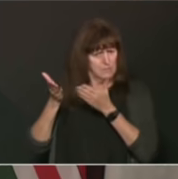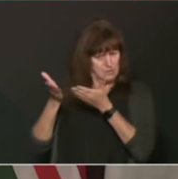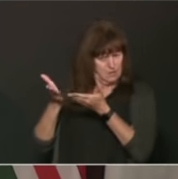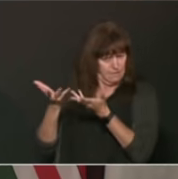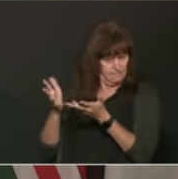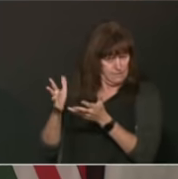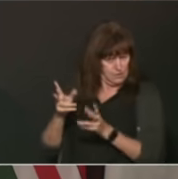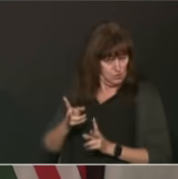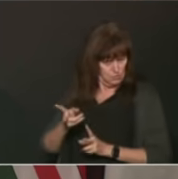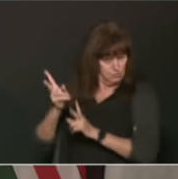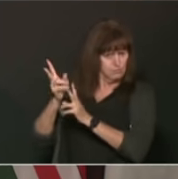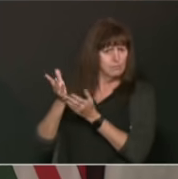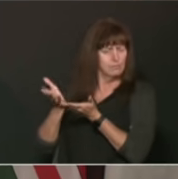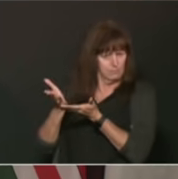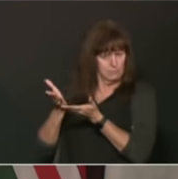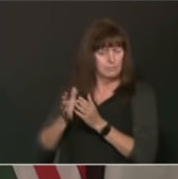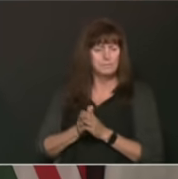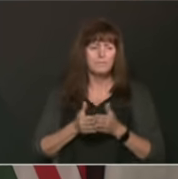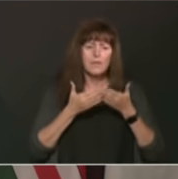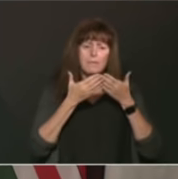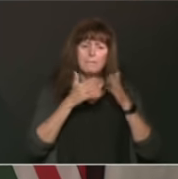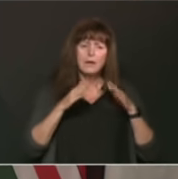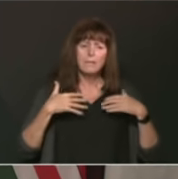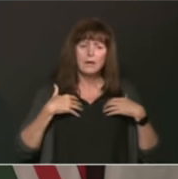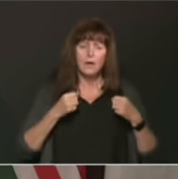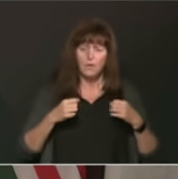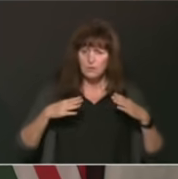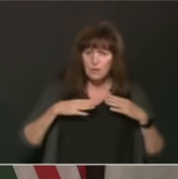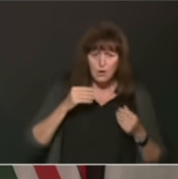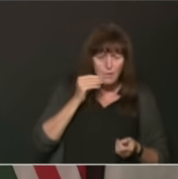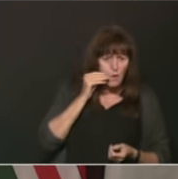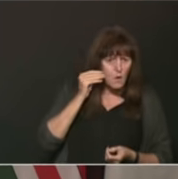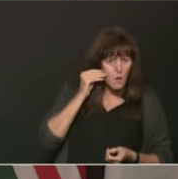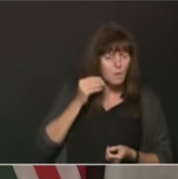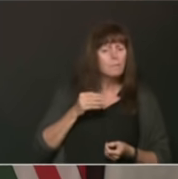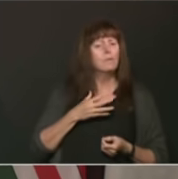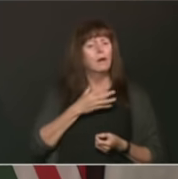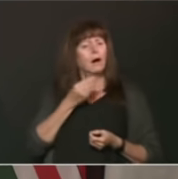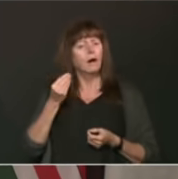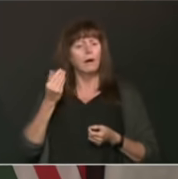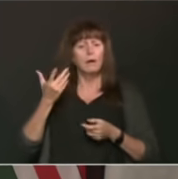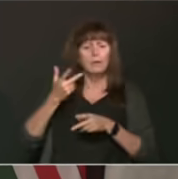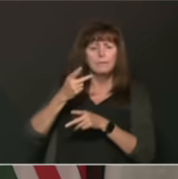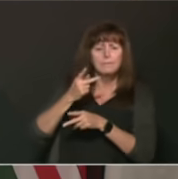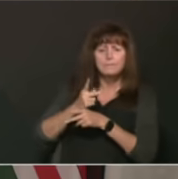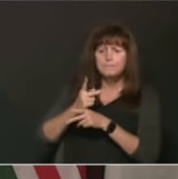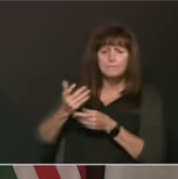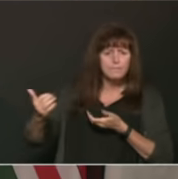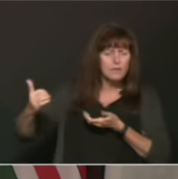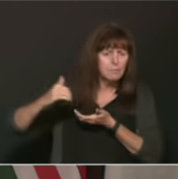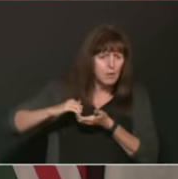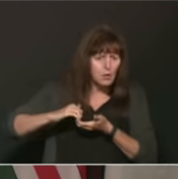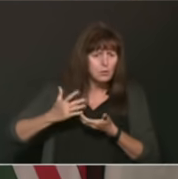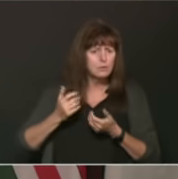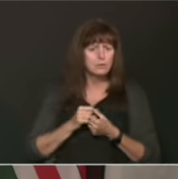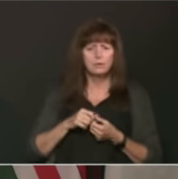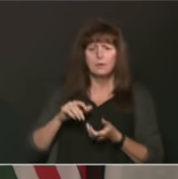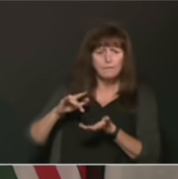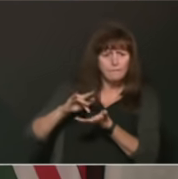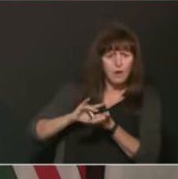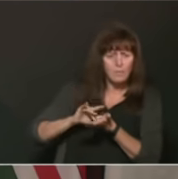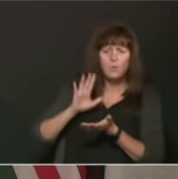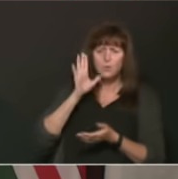health, retirement home, primary care partners, and pharmacists over the coming days. Thank